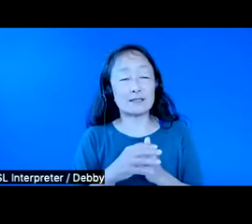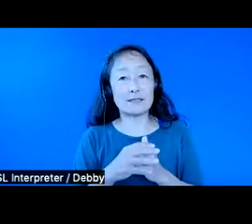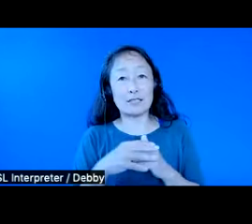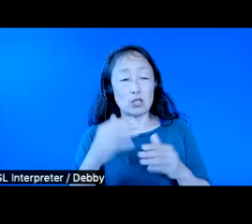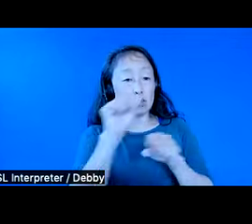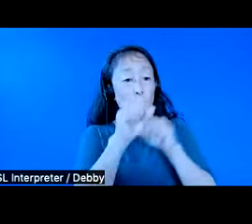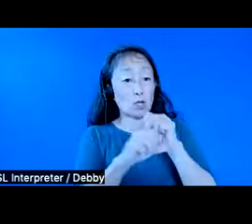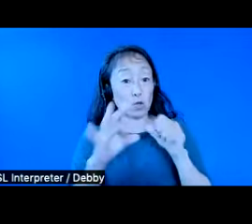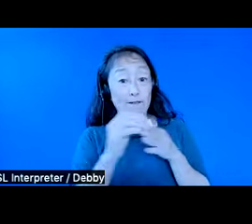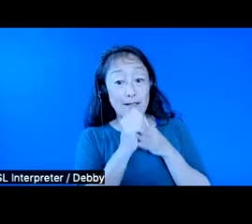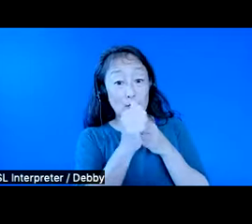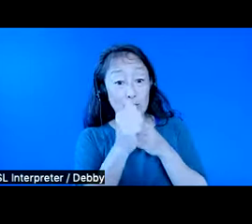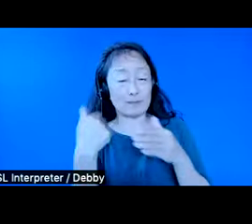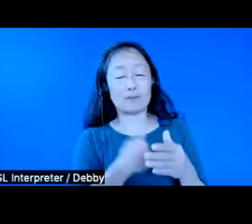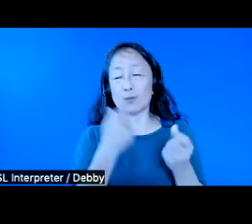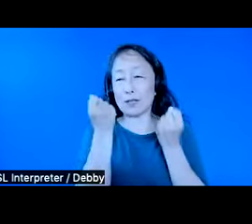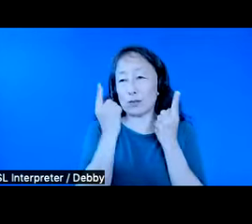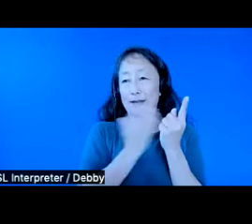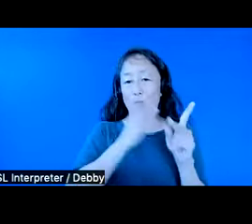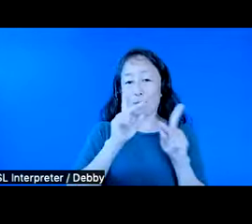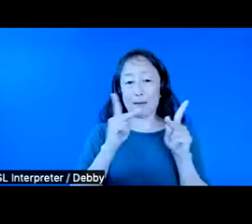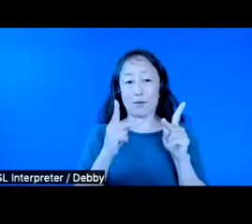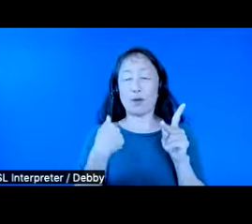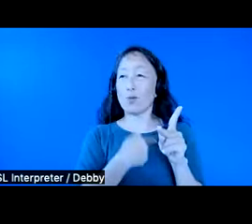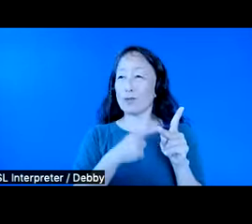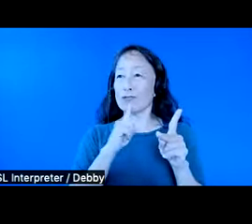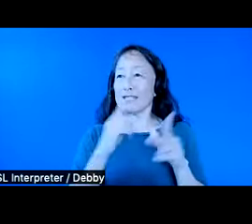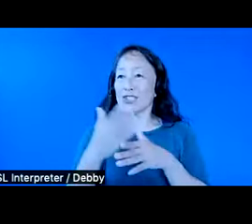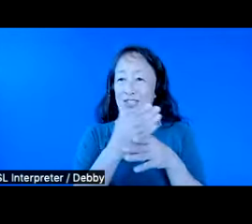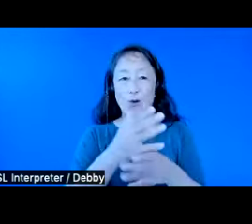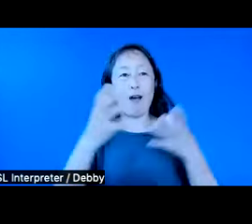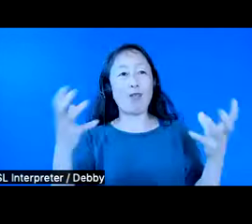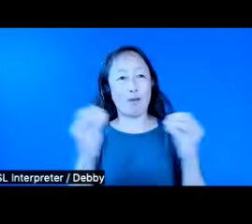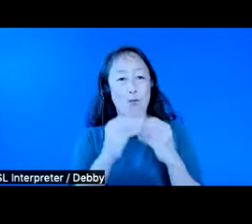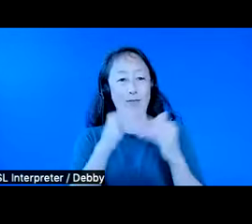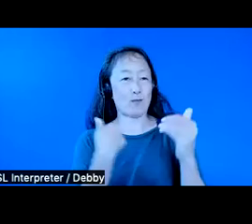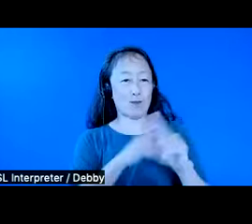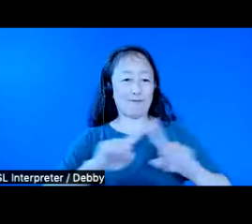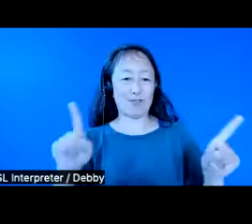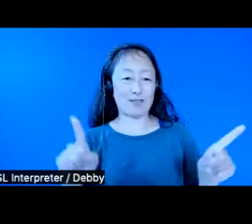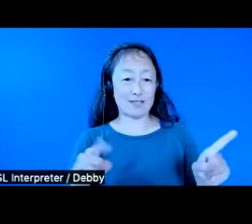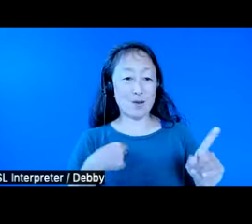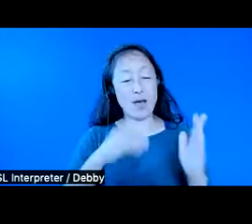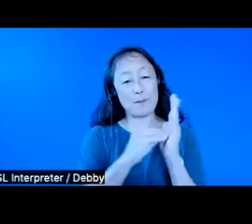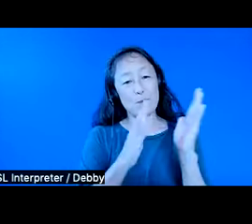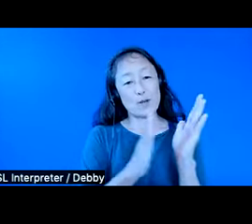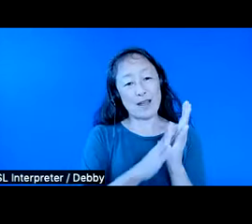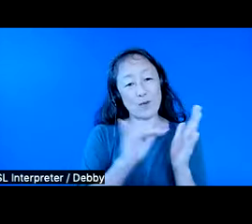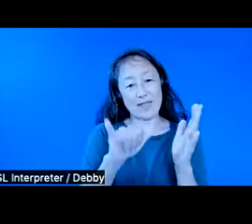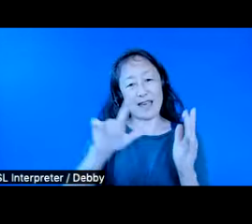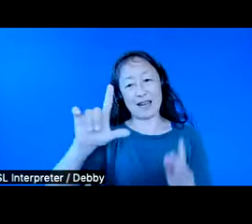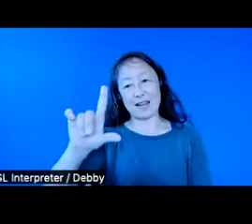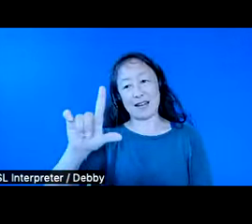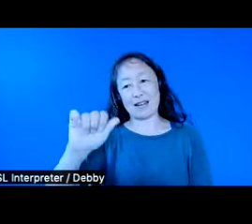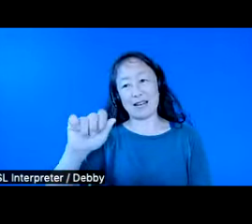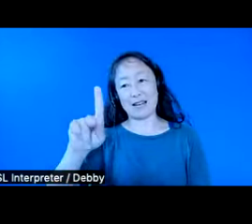our people, and we're more common than separate. So I put this here because it resonates with myself in the